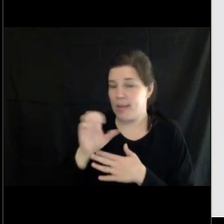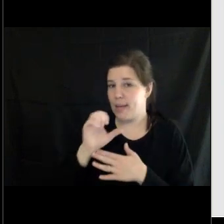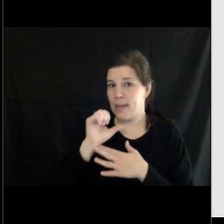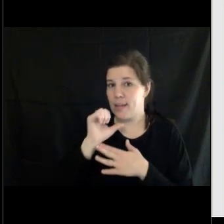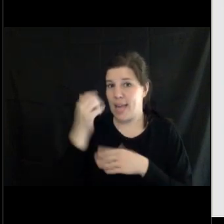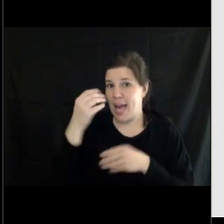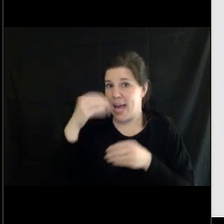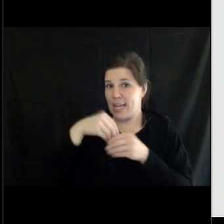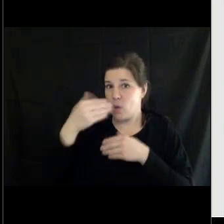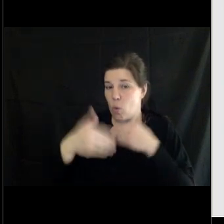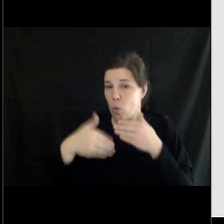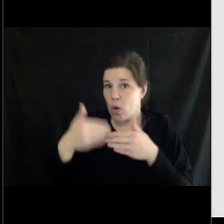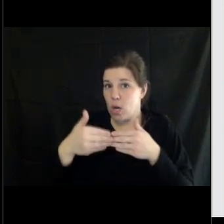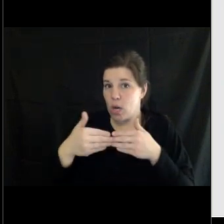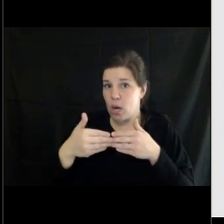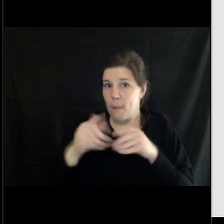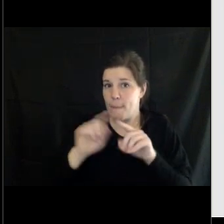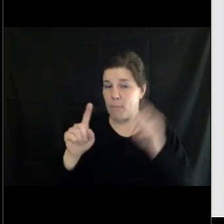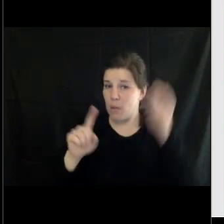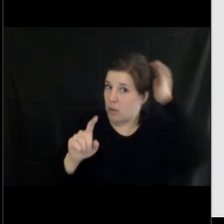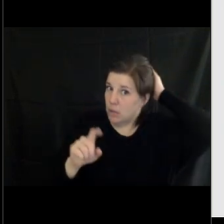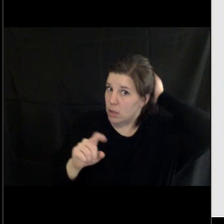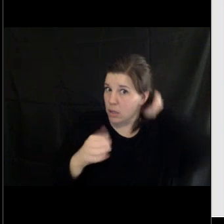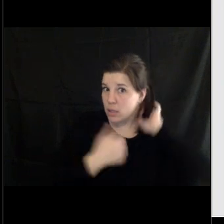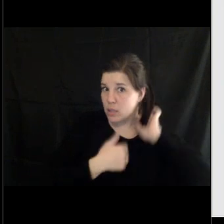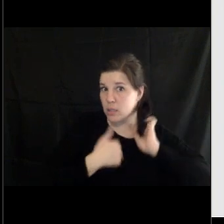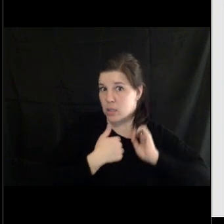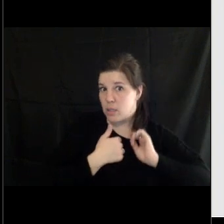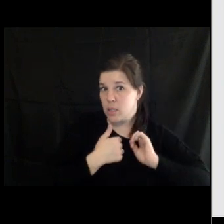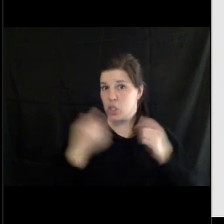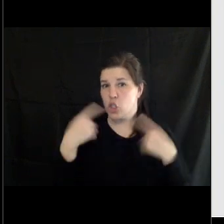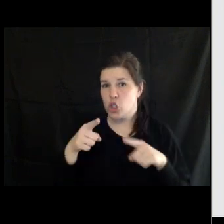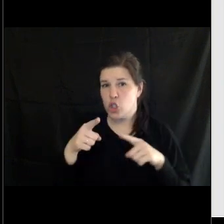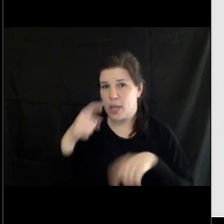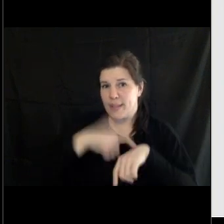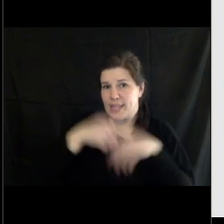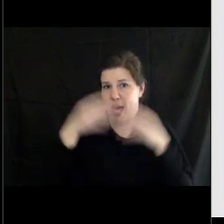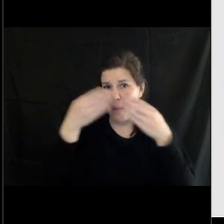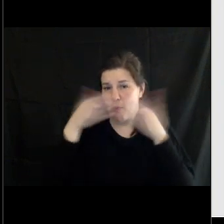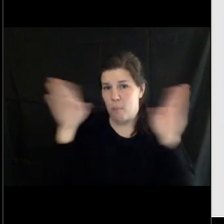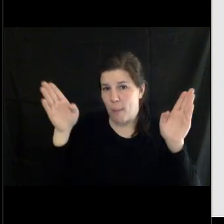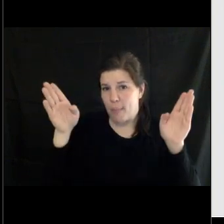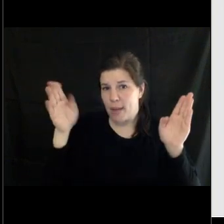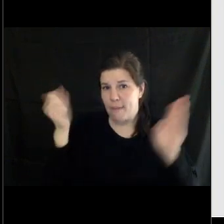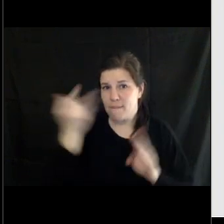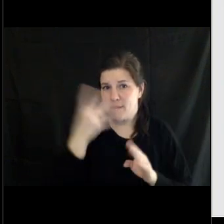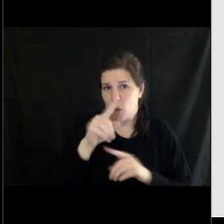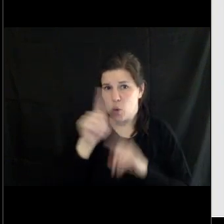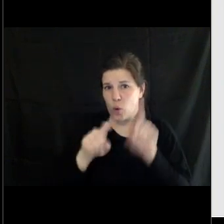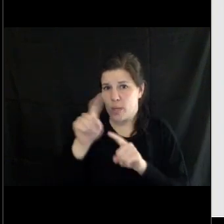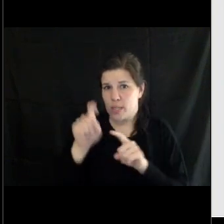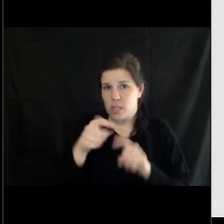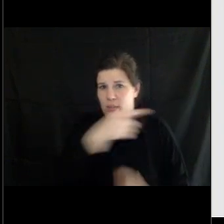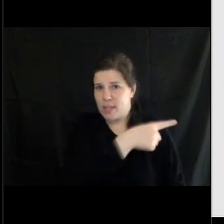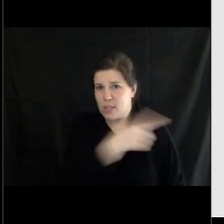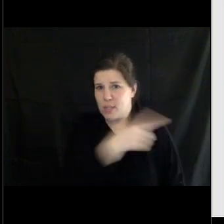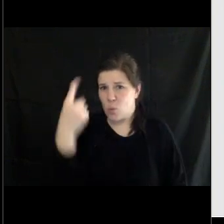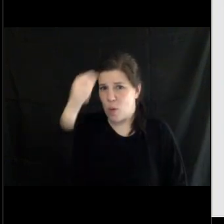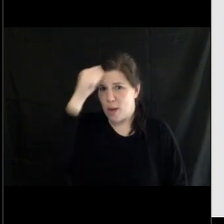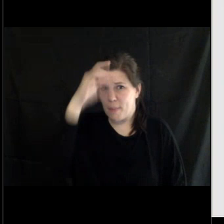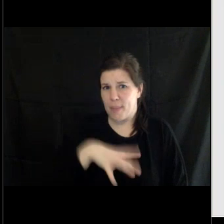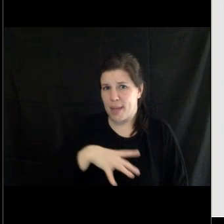but I'm sorry. Go During ahead. the time of public, there were a couple of questions that the gentleman had, and